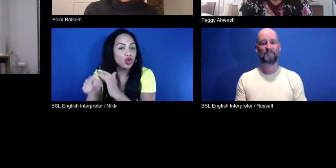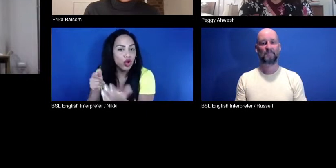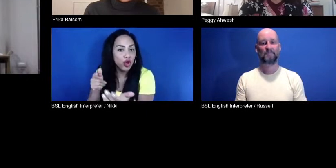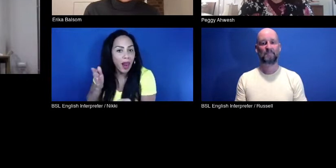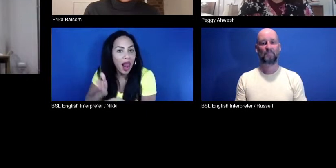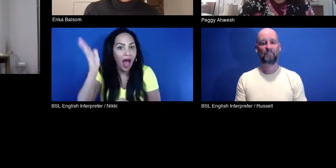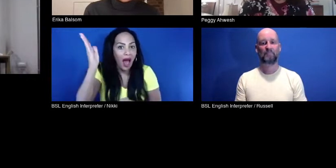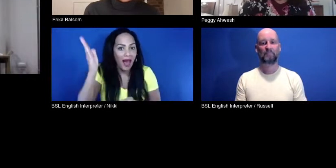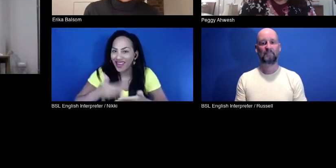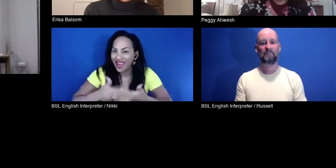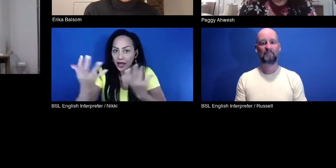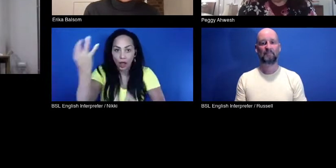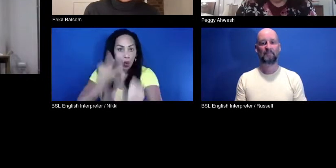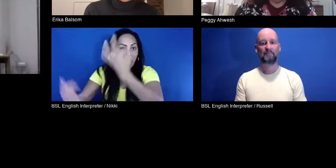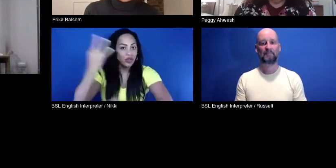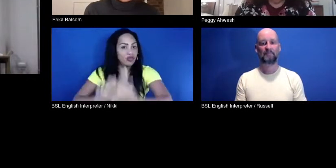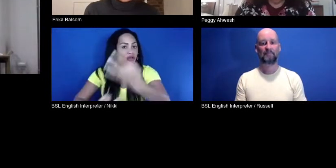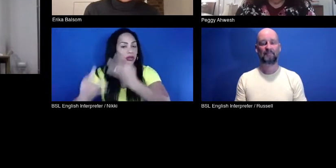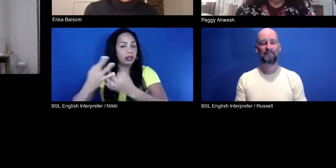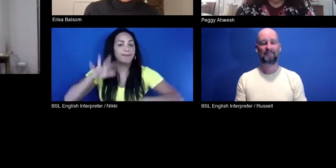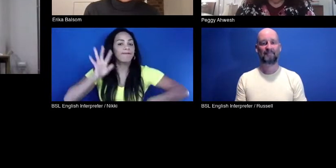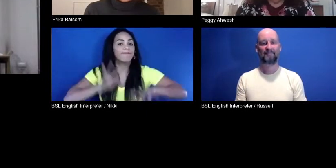have throughout the event. And